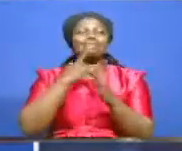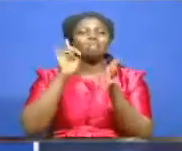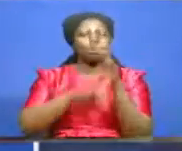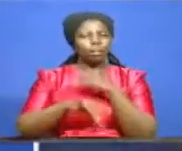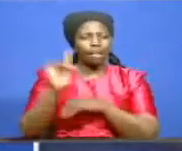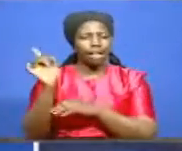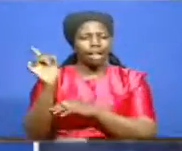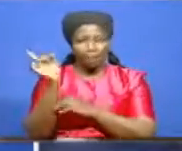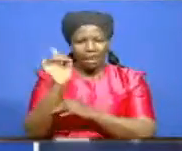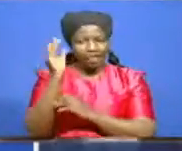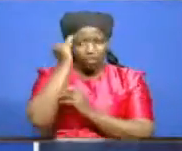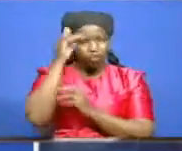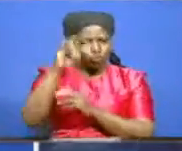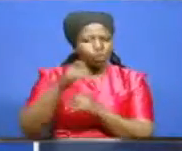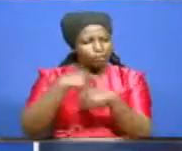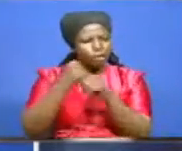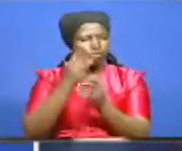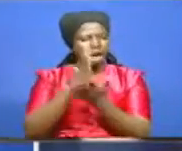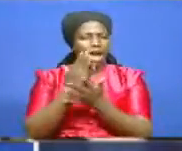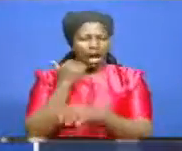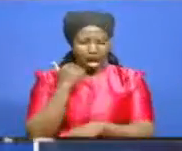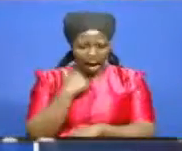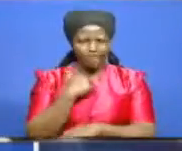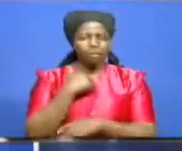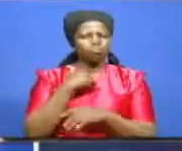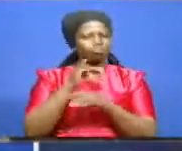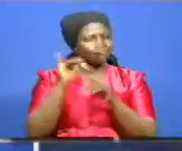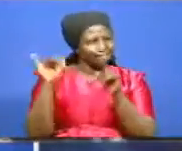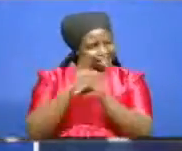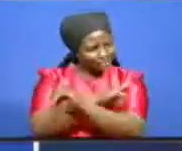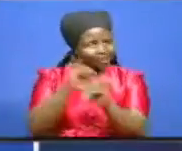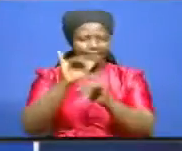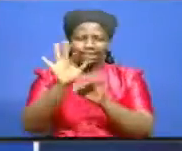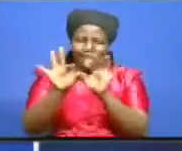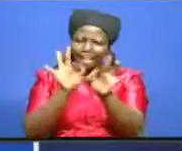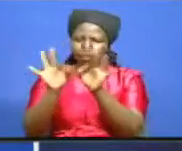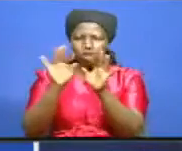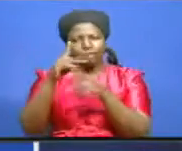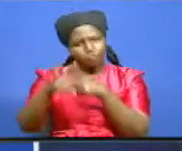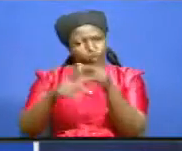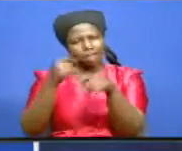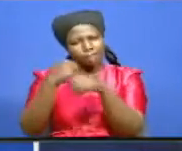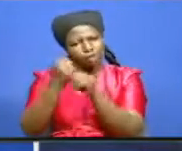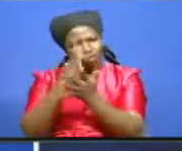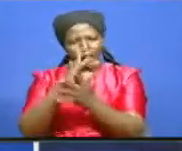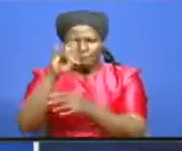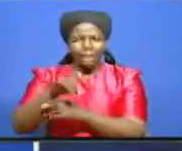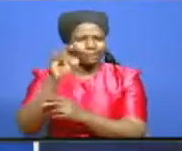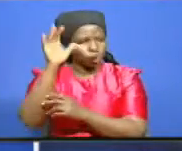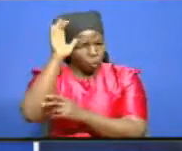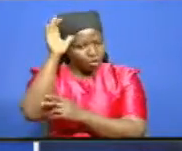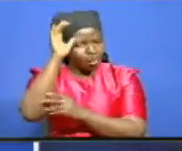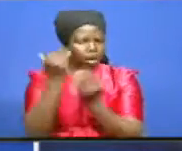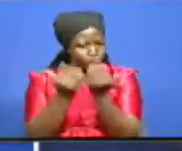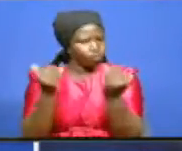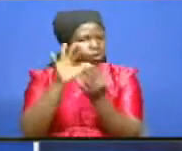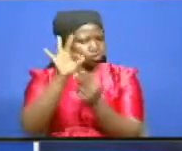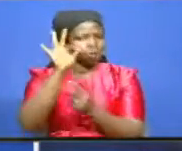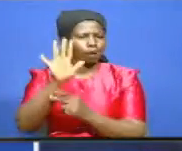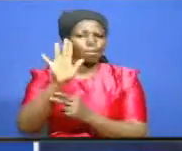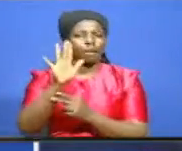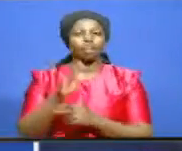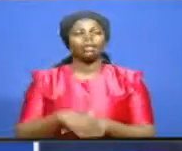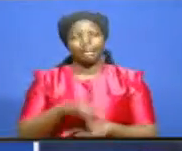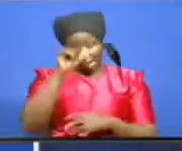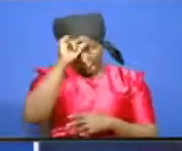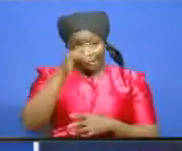thorough selection process and put into consideration the student choices. I think the government should see into it is that every child